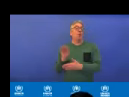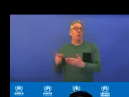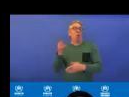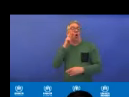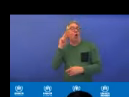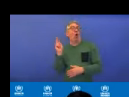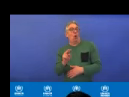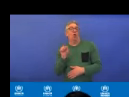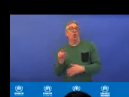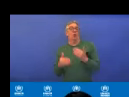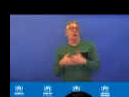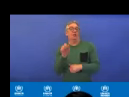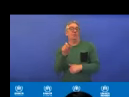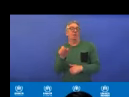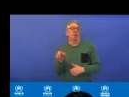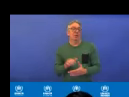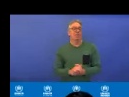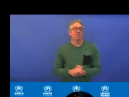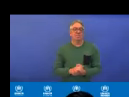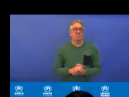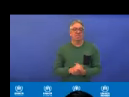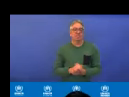full spectrum of issues that are occurring.